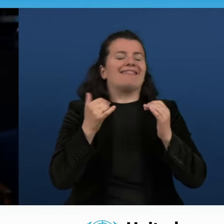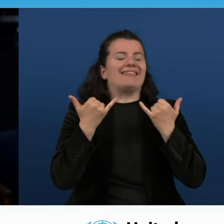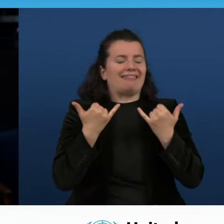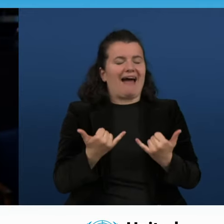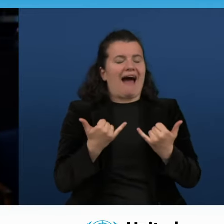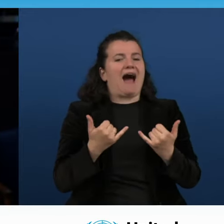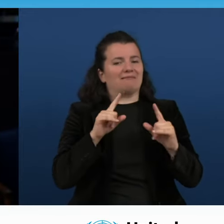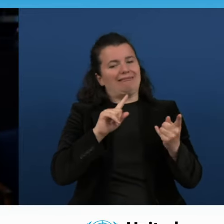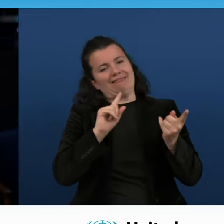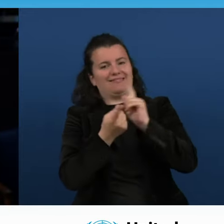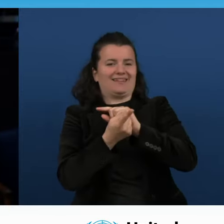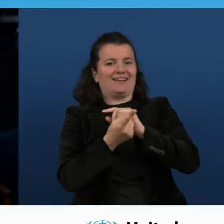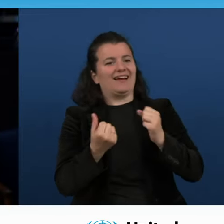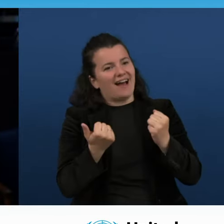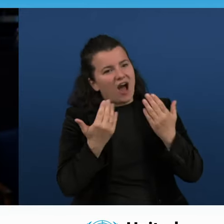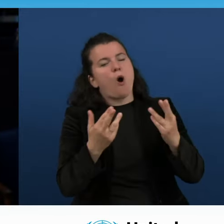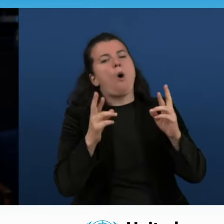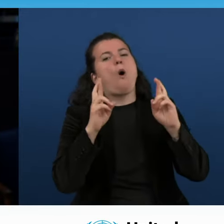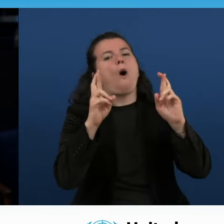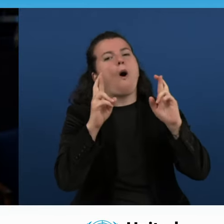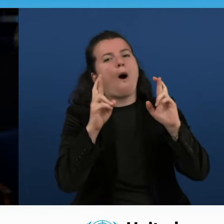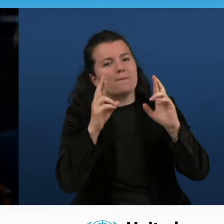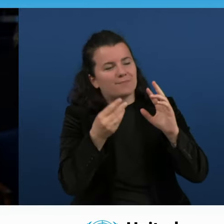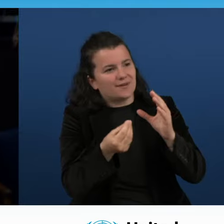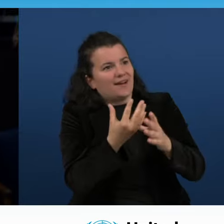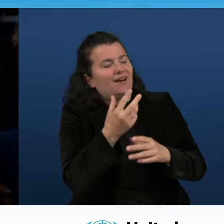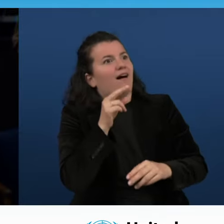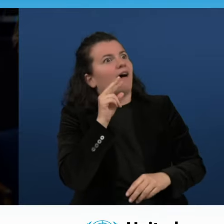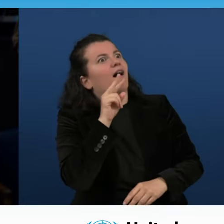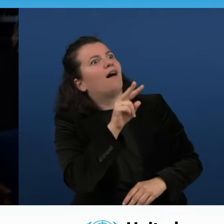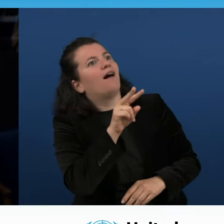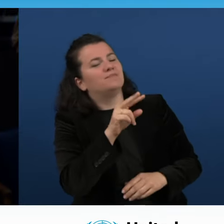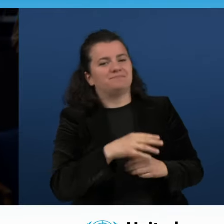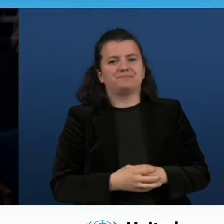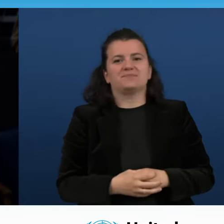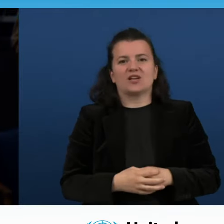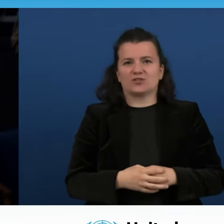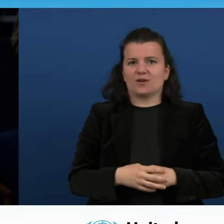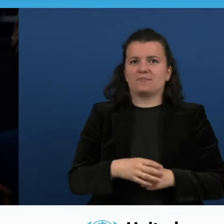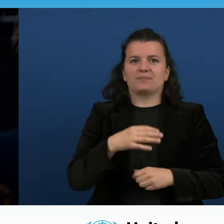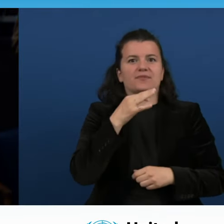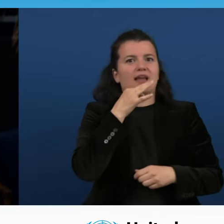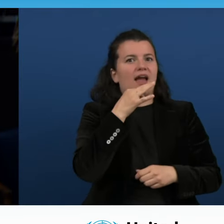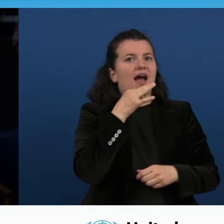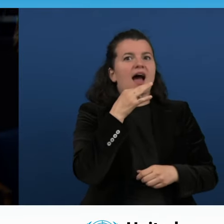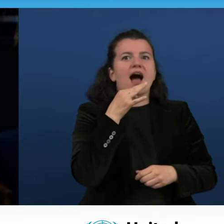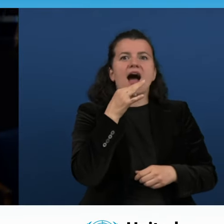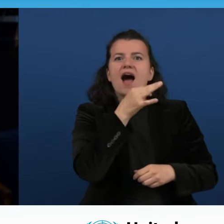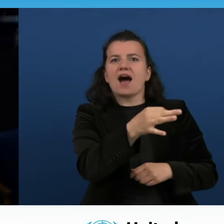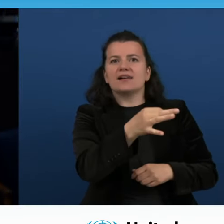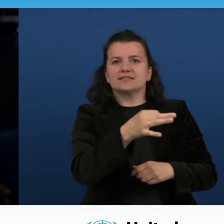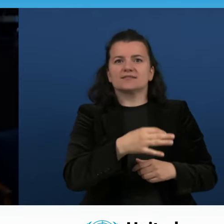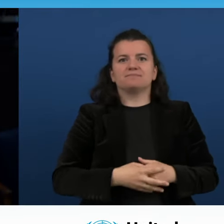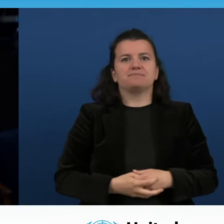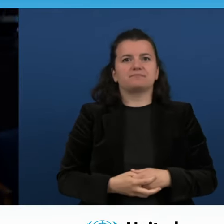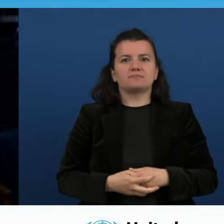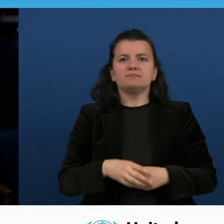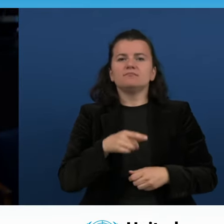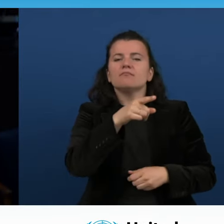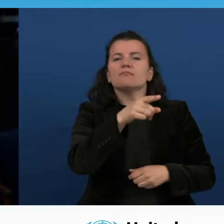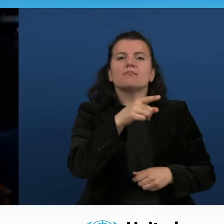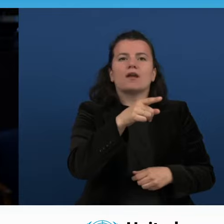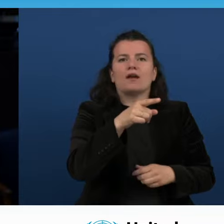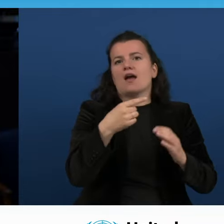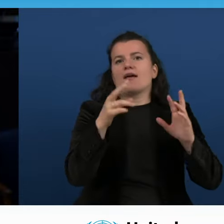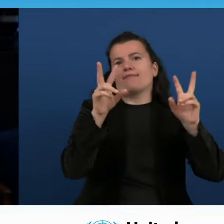to ask you about something you are very suited to answer, which is technology. So a lot of us here grew up with technology.